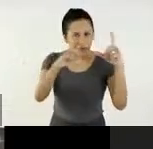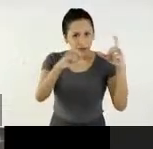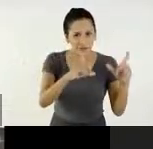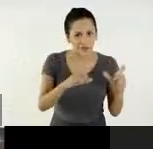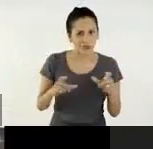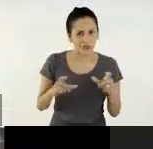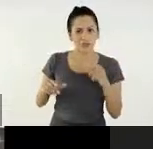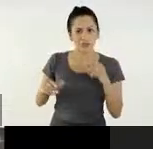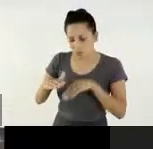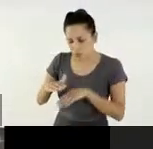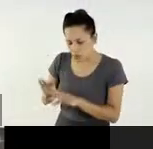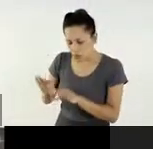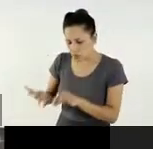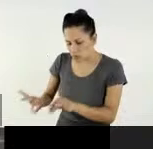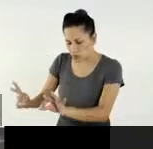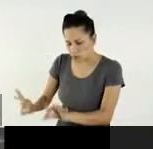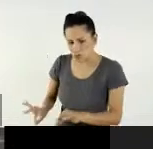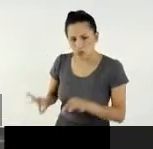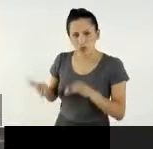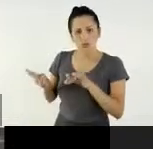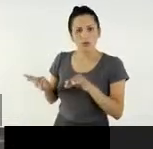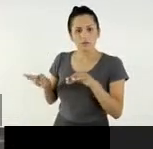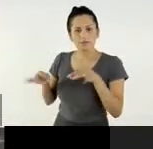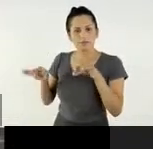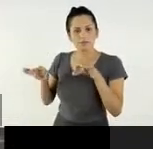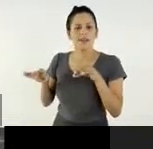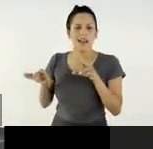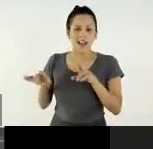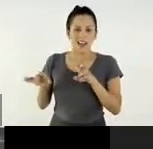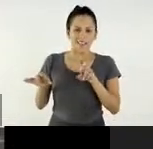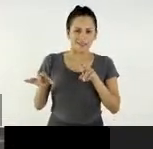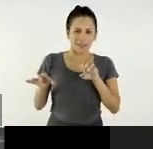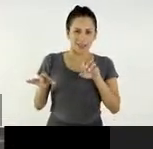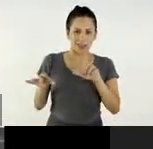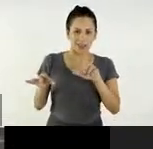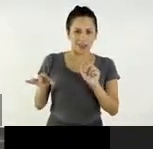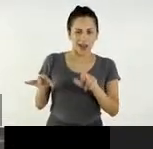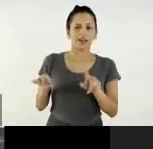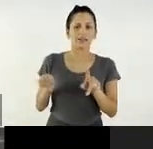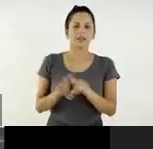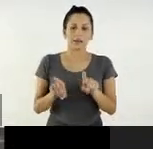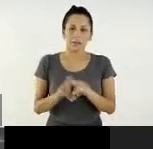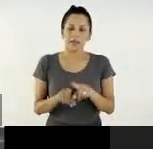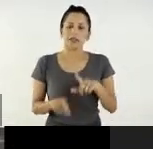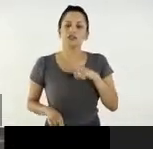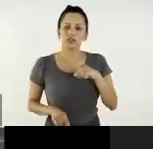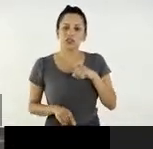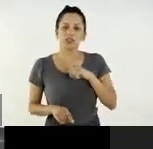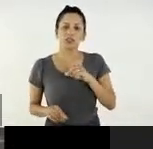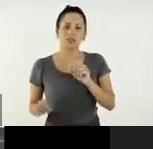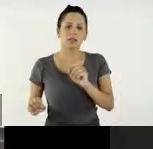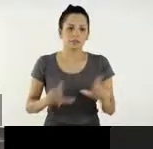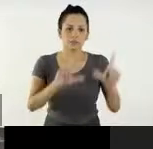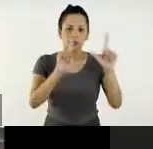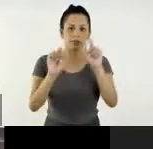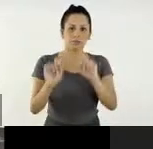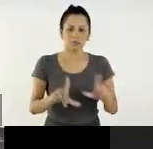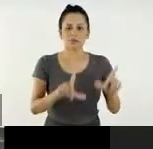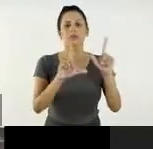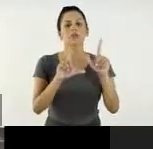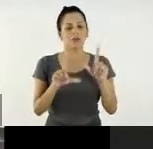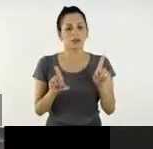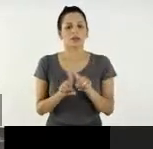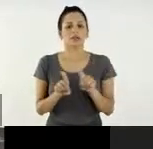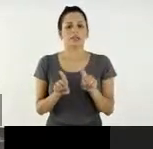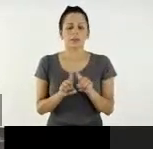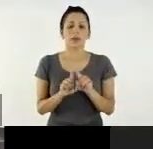generator. Participants camped, used an outhouse, bathed using stream water heated by the sun, and